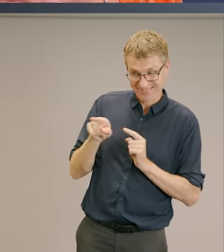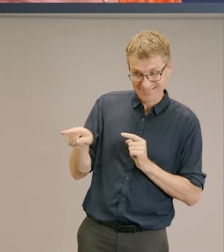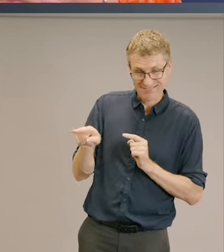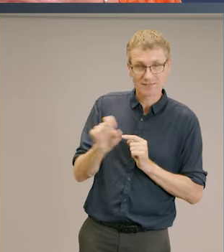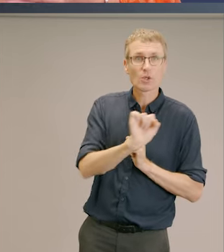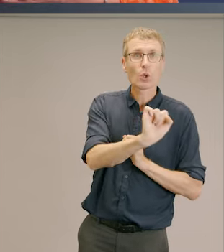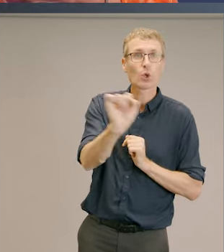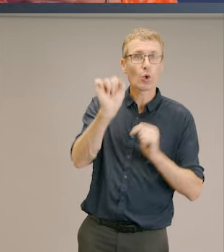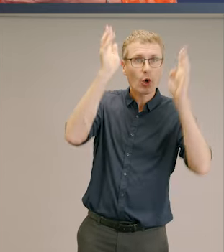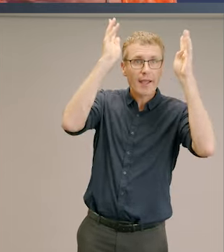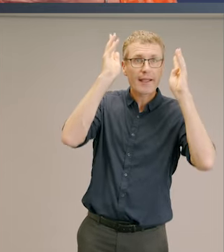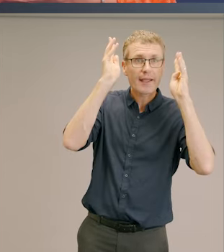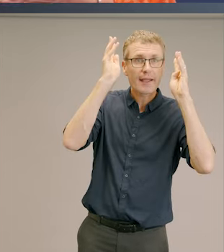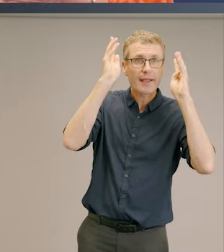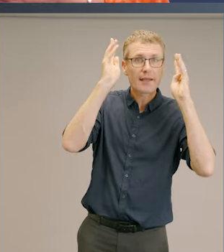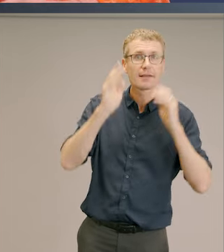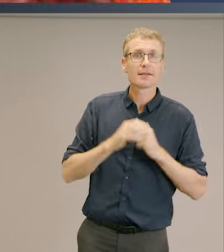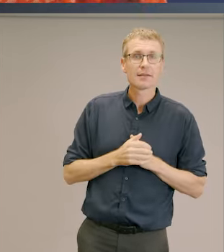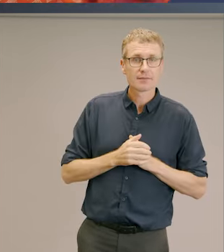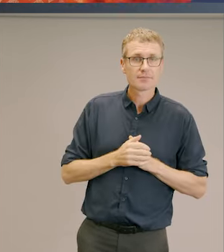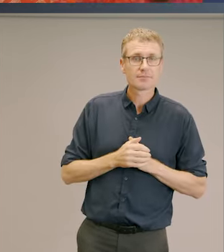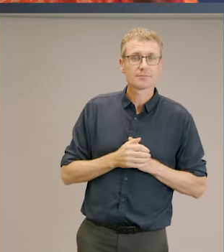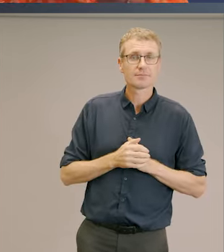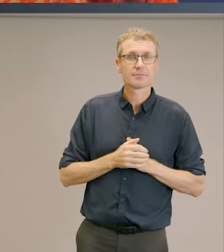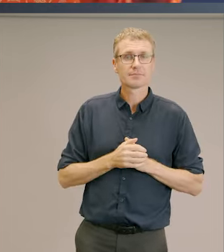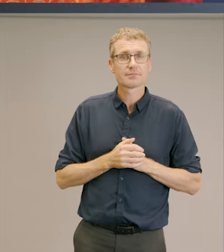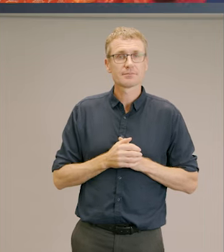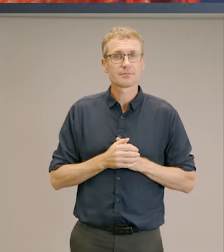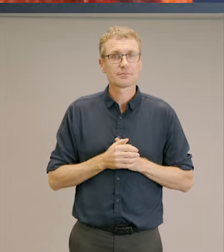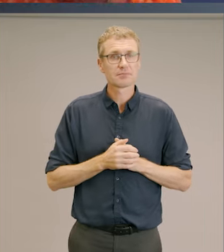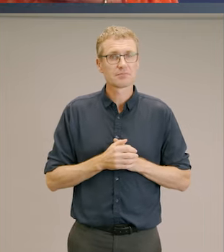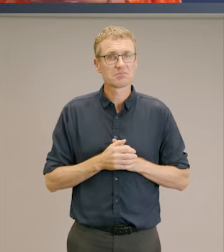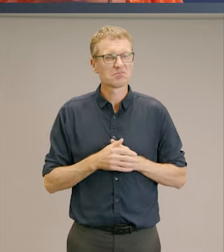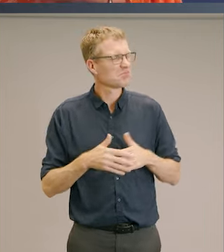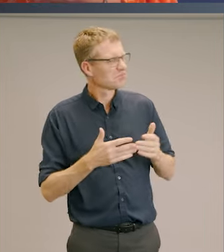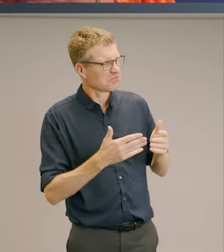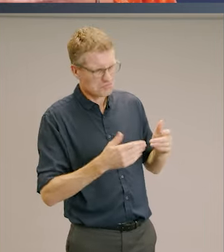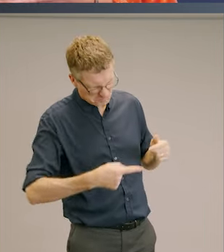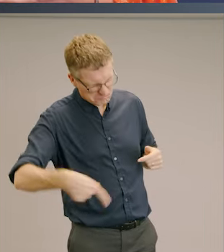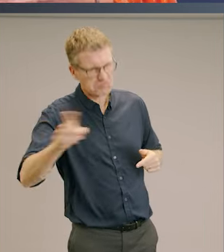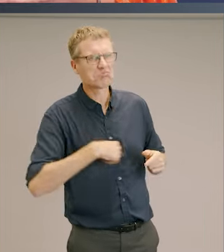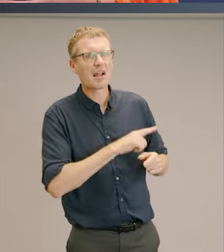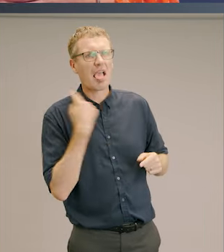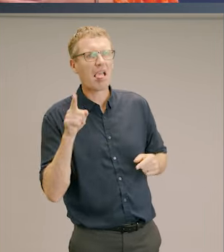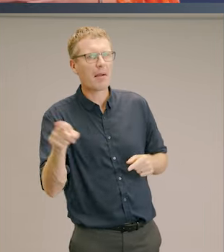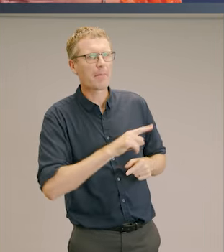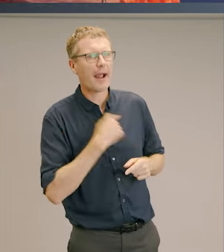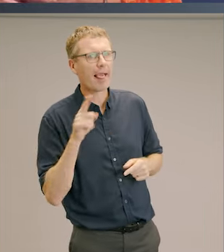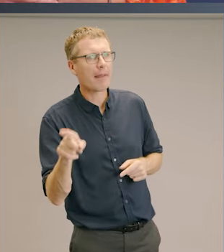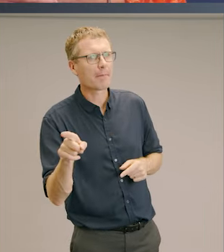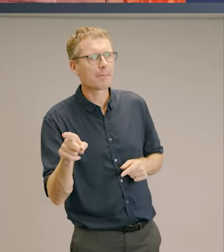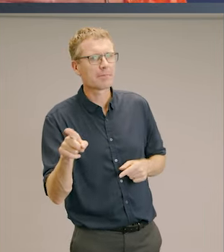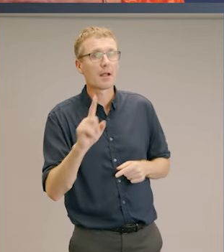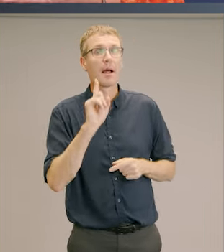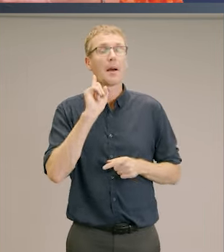Pilate said to the people, look, here is your king. He's saying, look, here is the man. here is your king. And